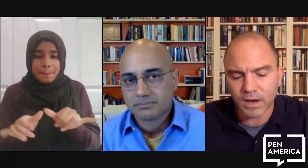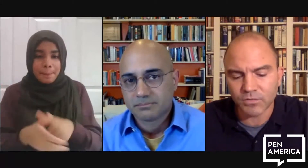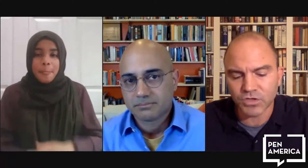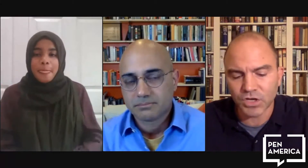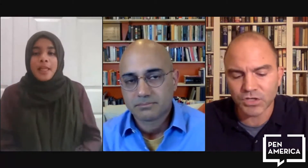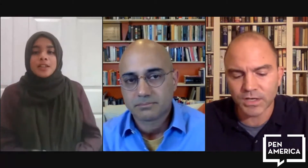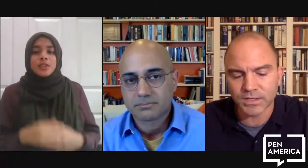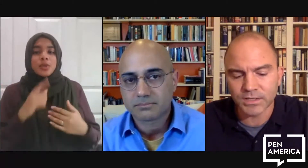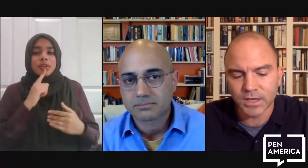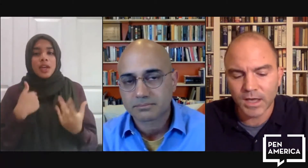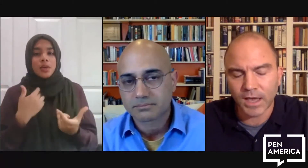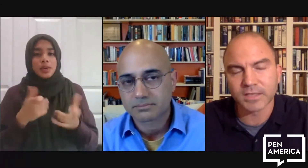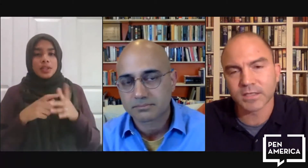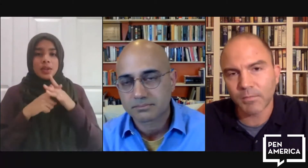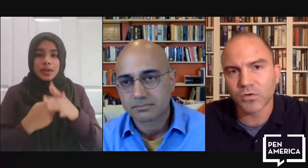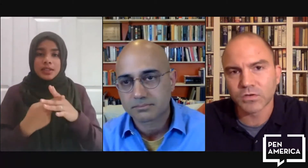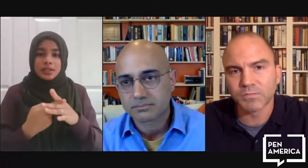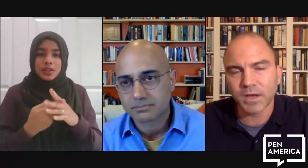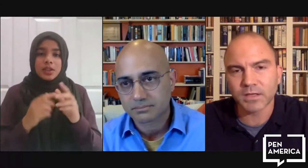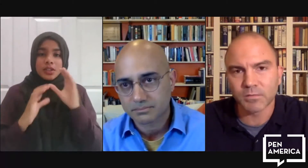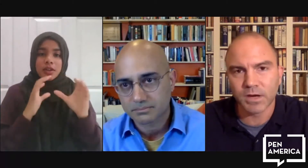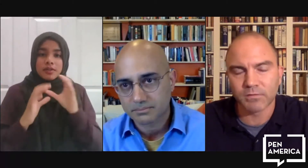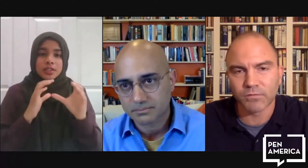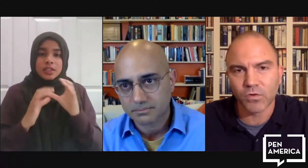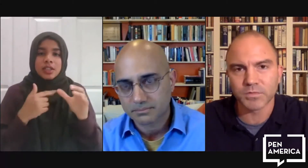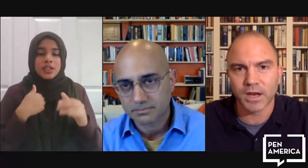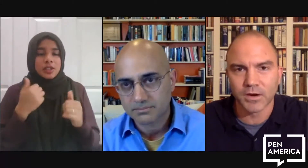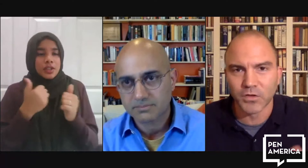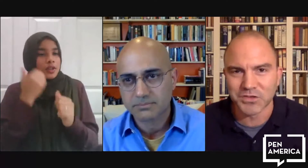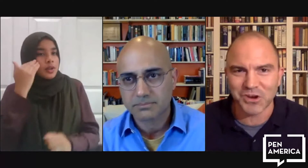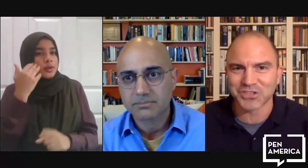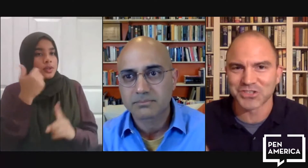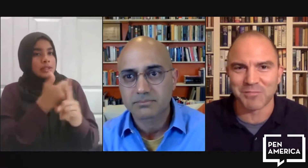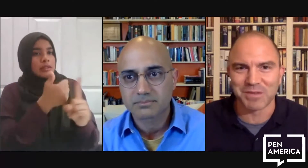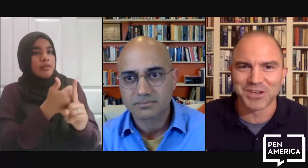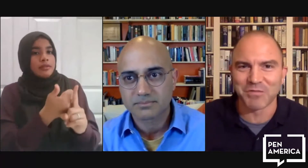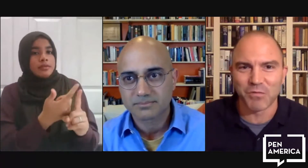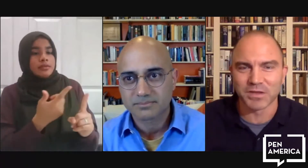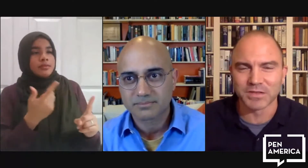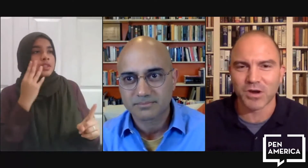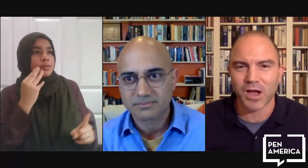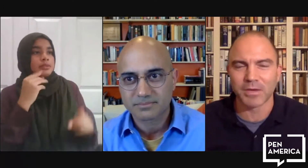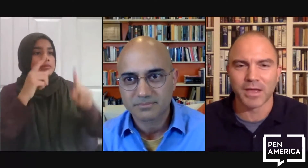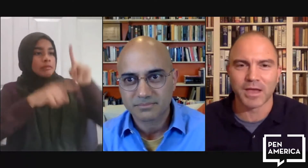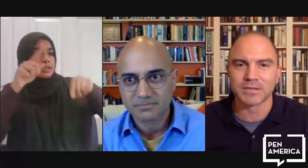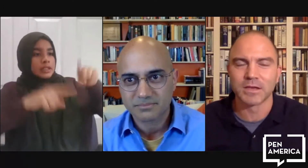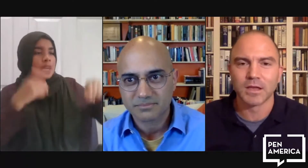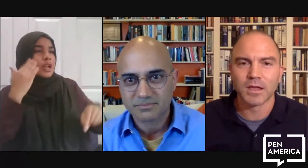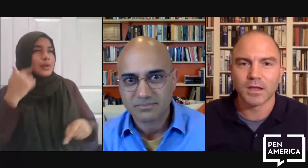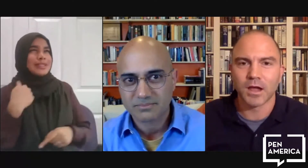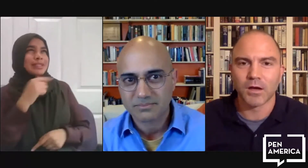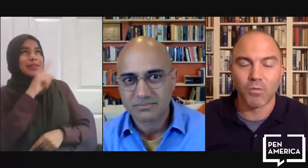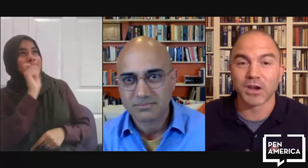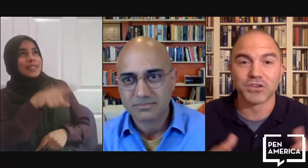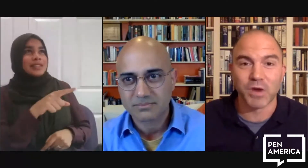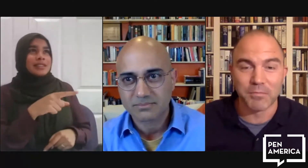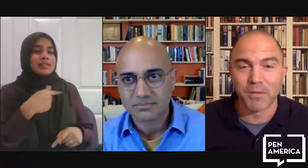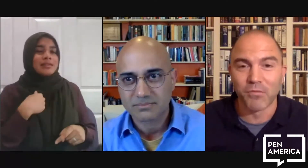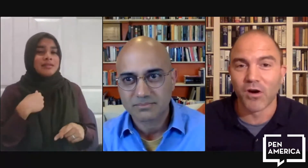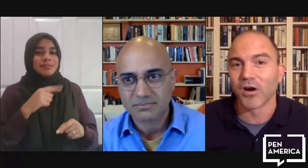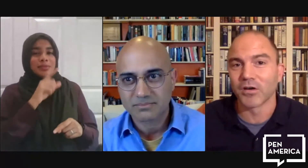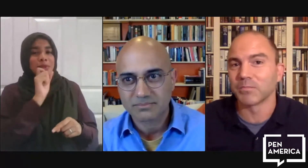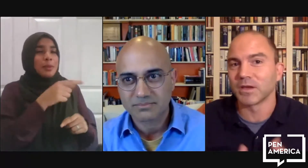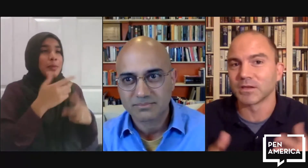this conversation is, as someone who's been in so many different forms, and I know this question is coming in different ways. It's coming as, why didn't you write